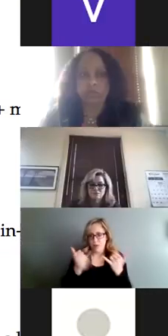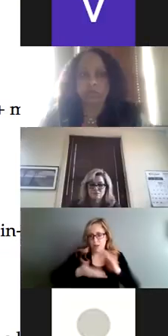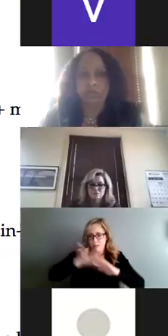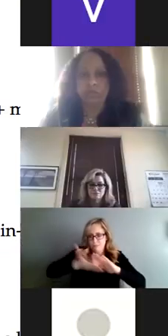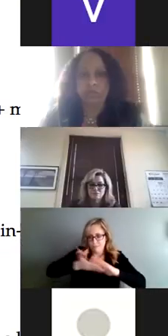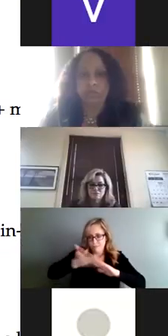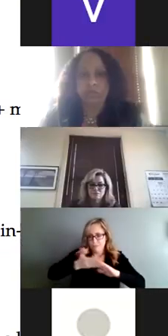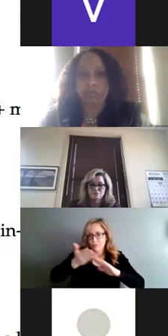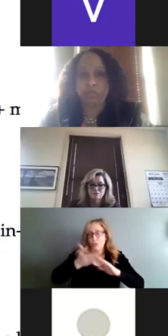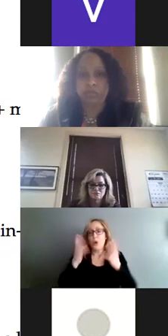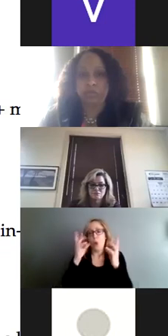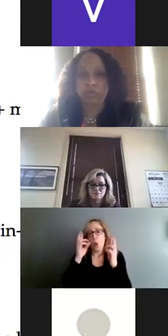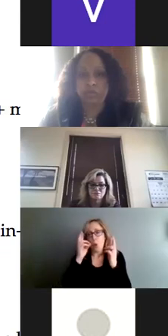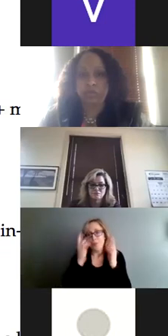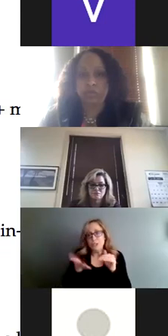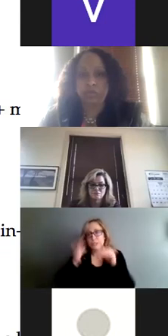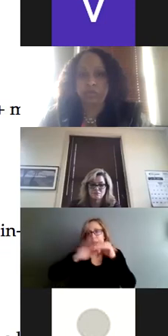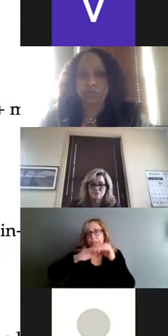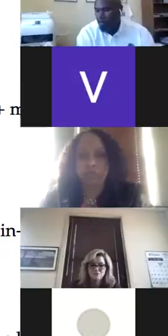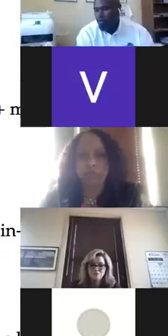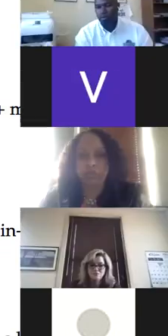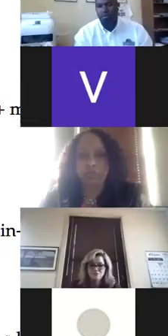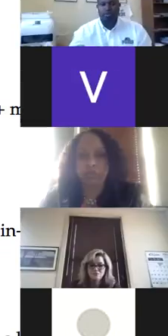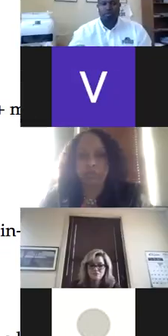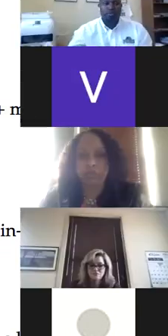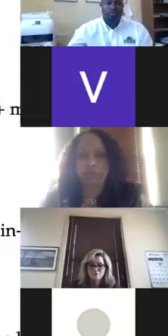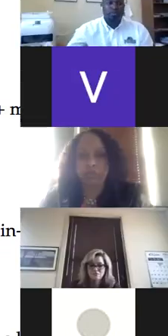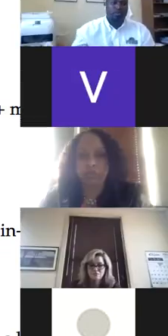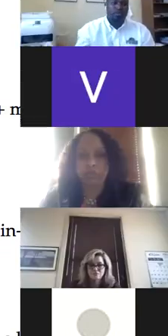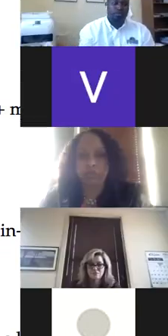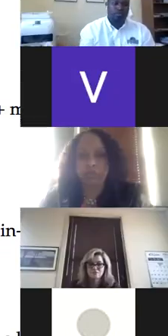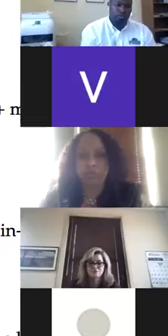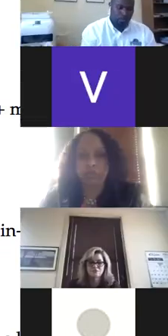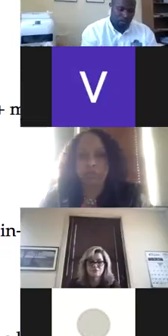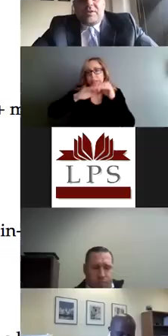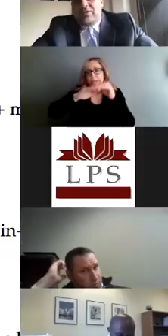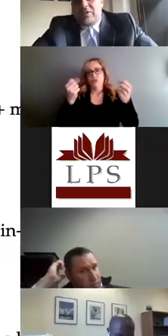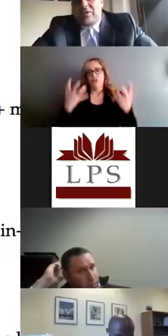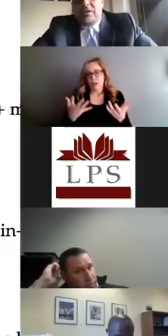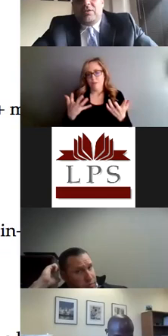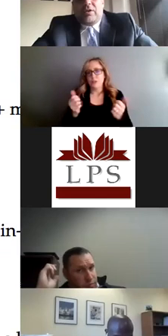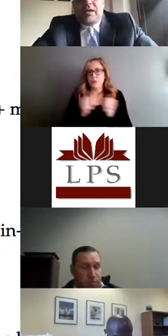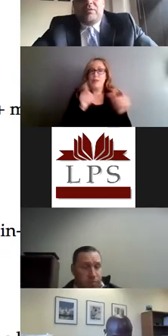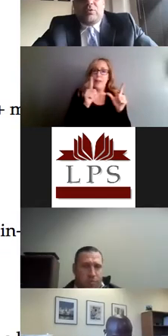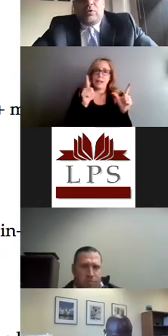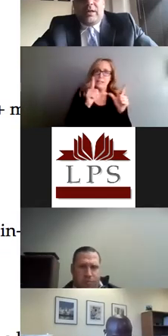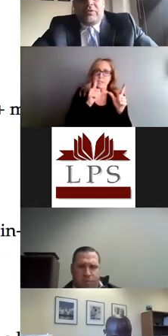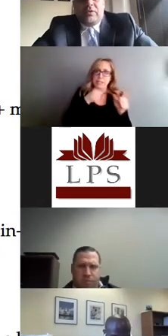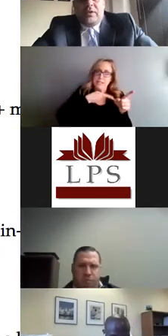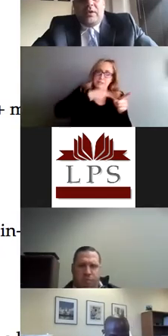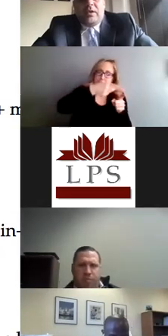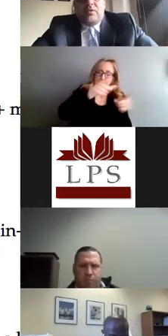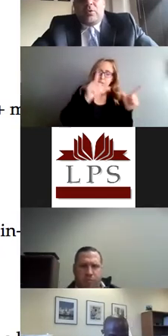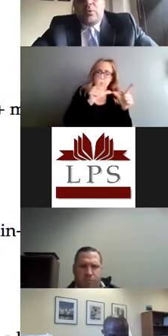get up to 50, but there just aren't enough available drivers with the license that you need to drive a school